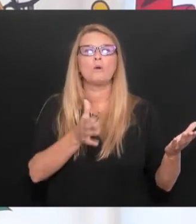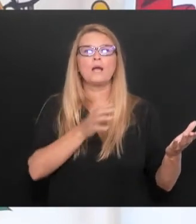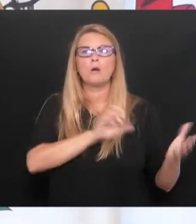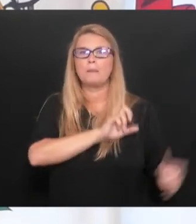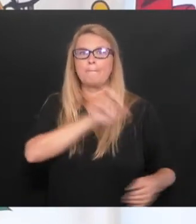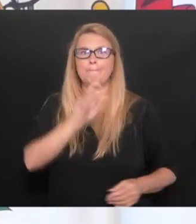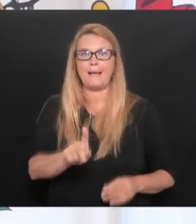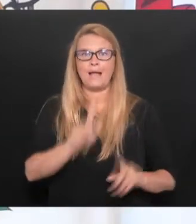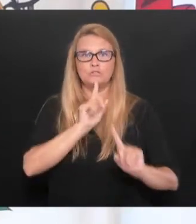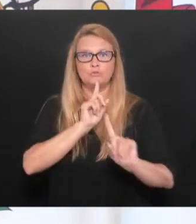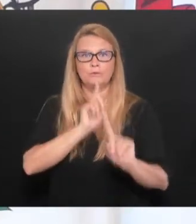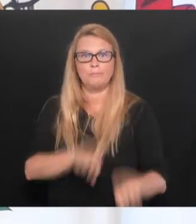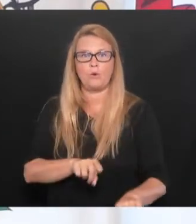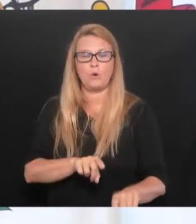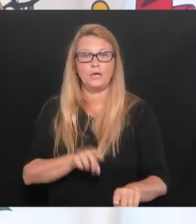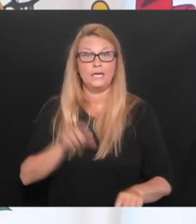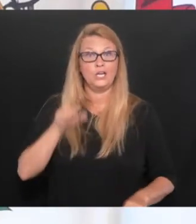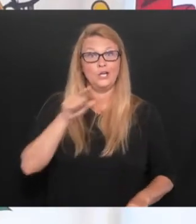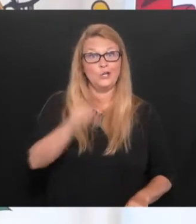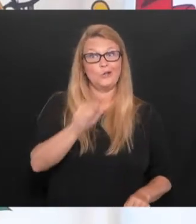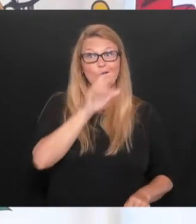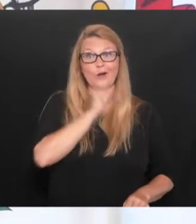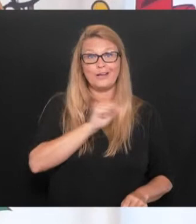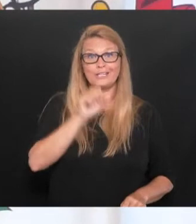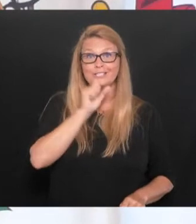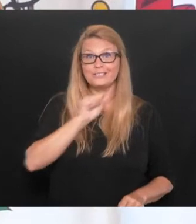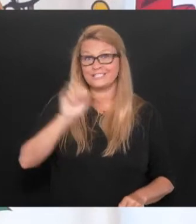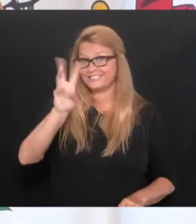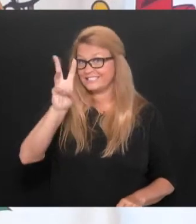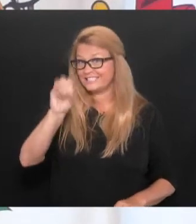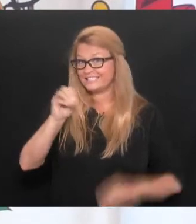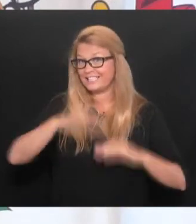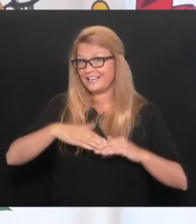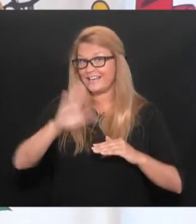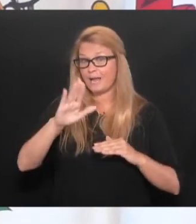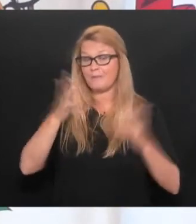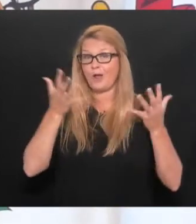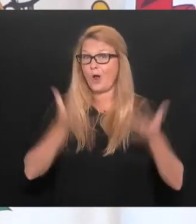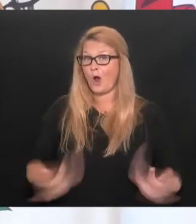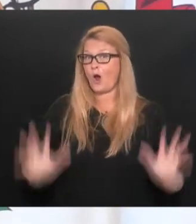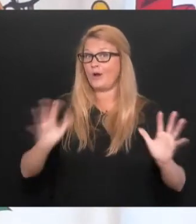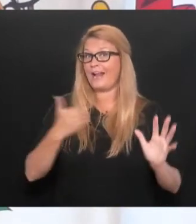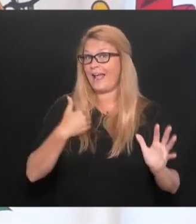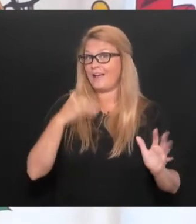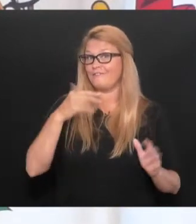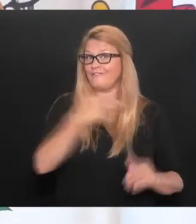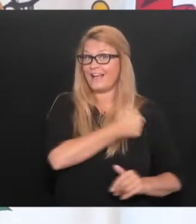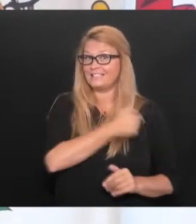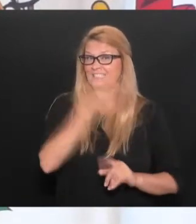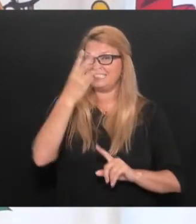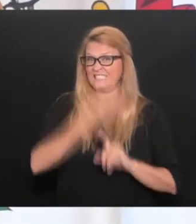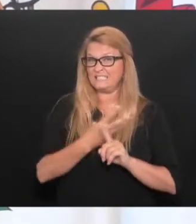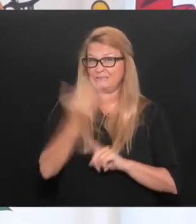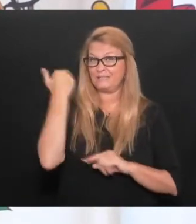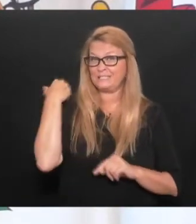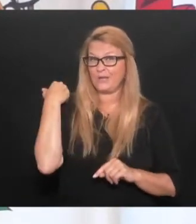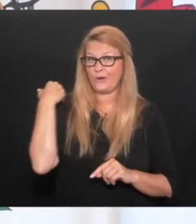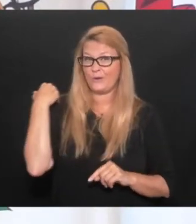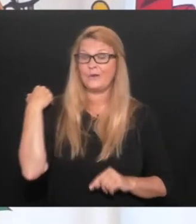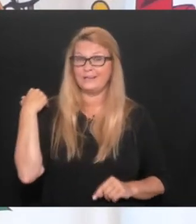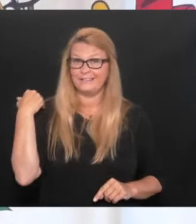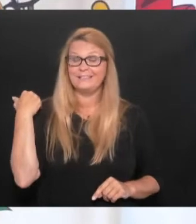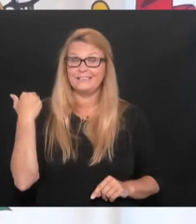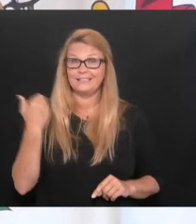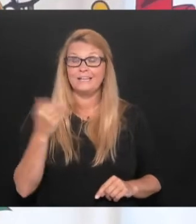to you and say, if you're 60 and older and you've had your vaccine 6 months ago and